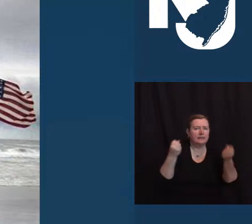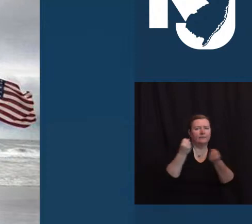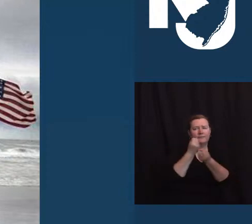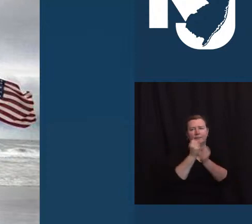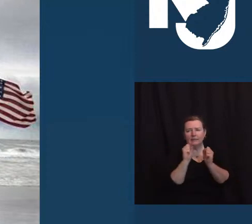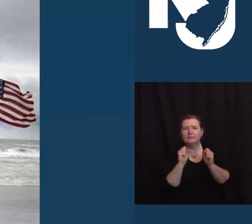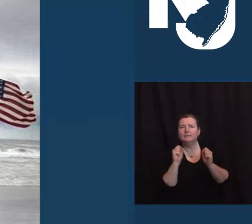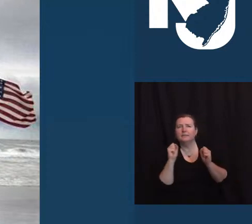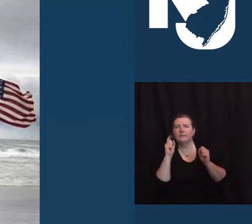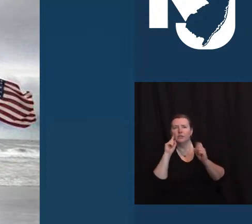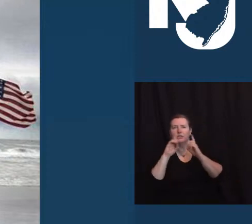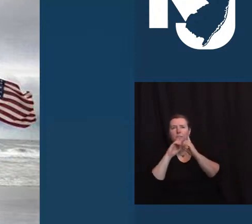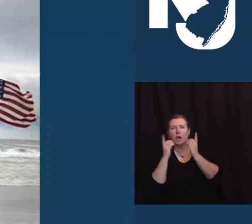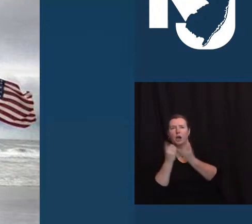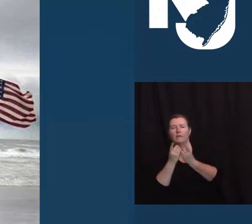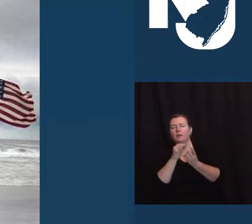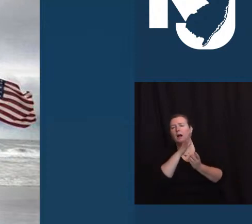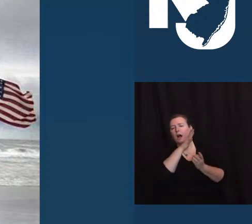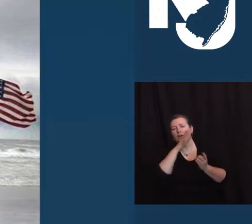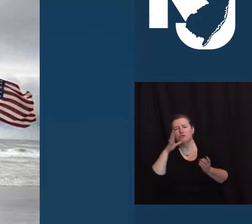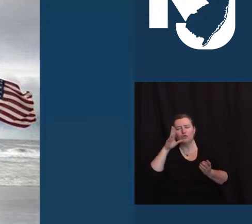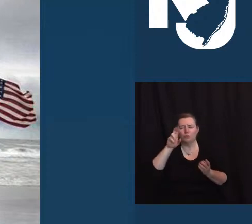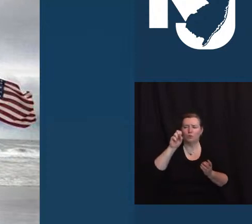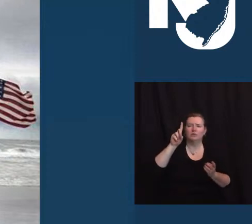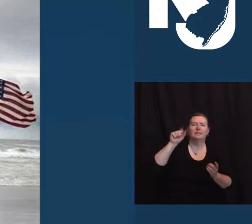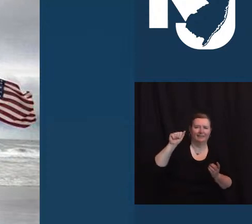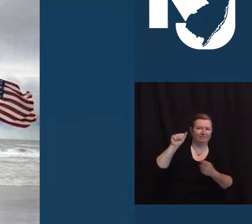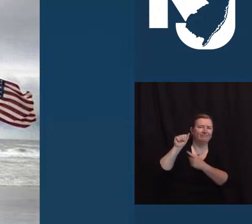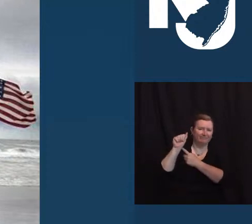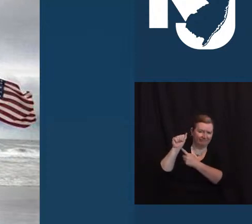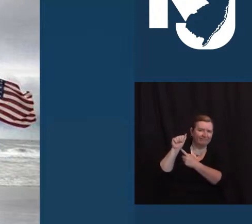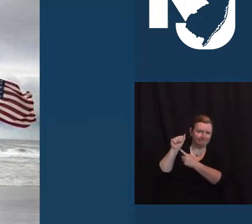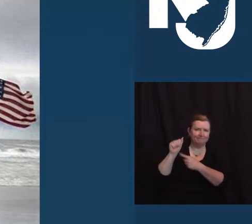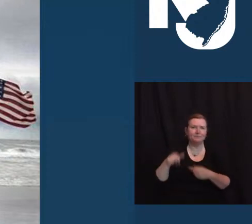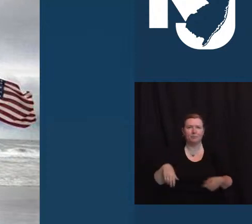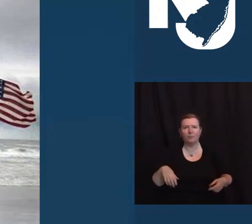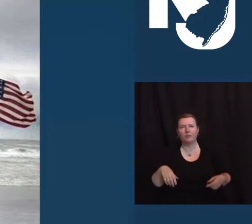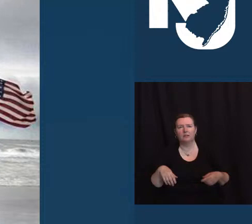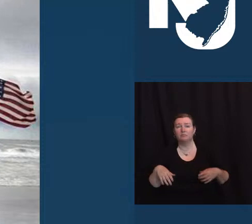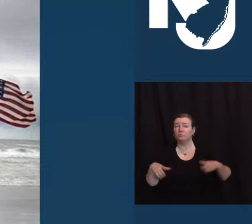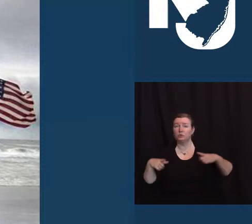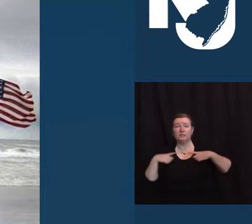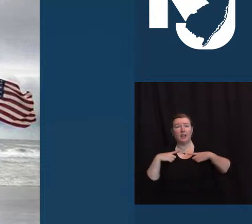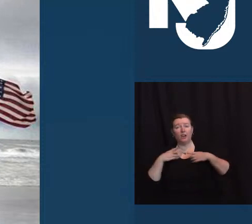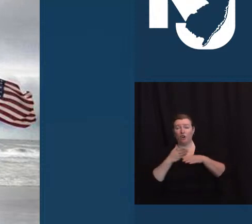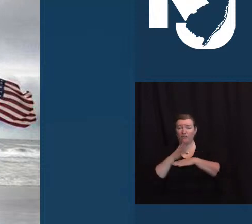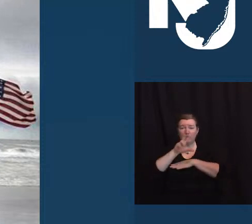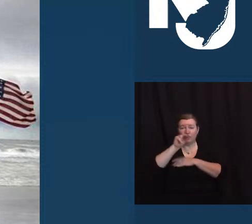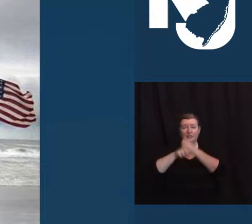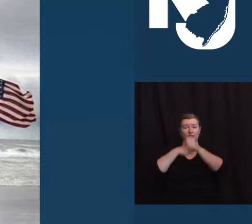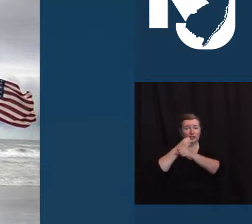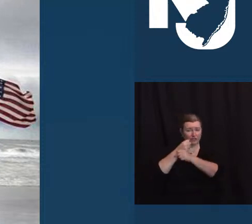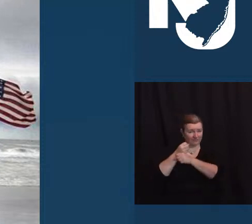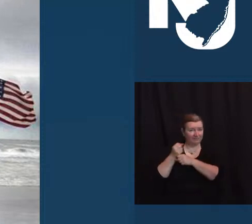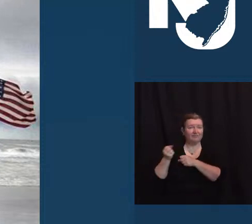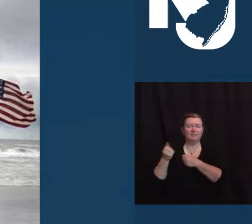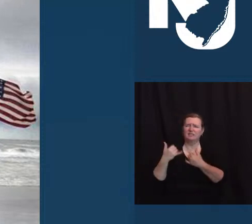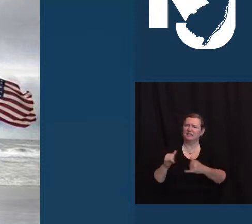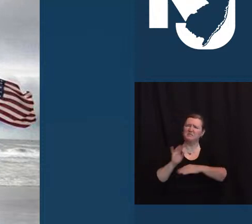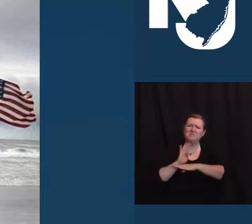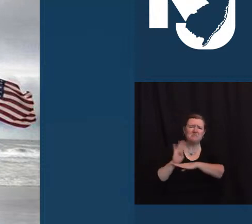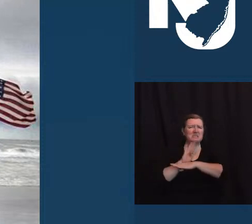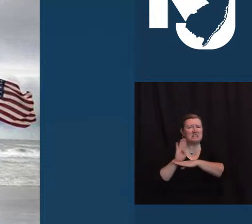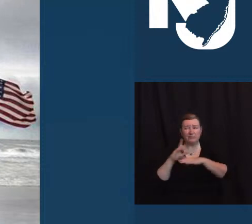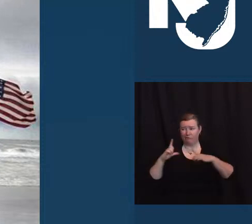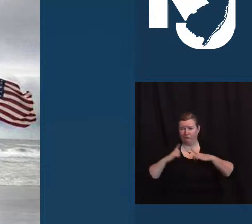year 2010 following a 30-year career with the department. But he still kept busy operating one of the